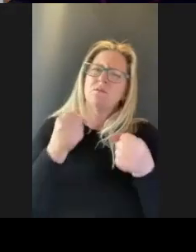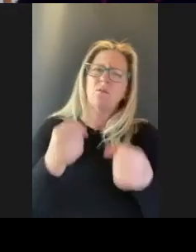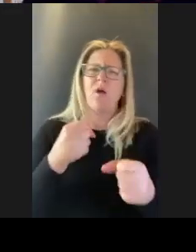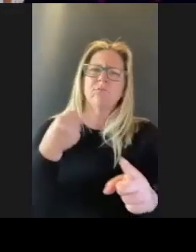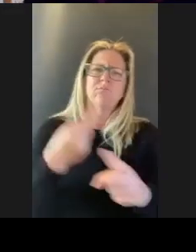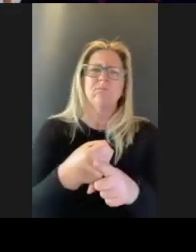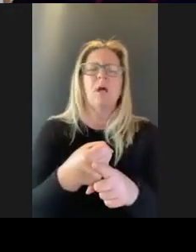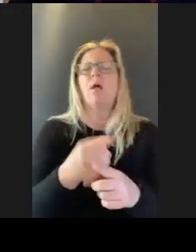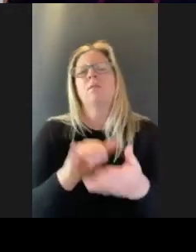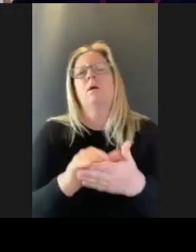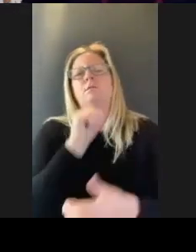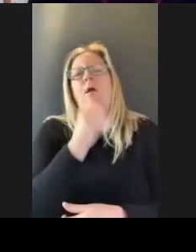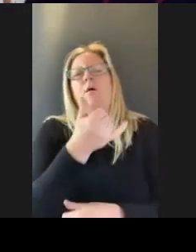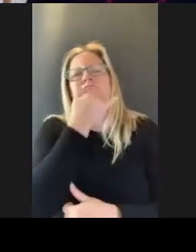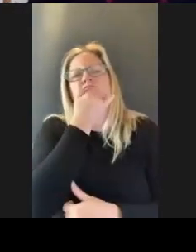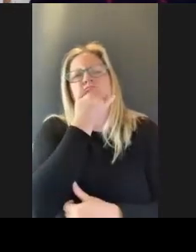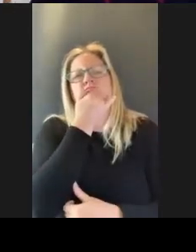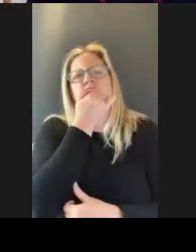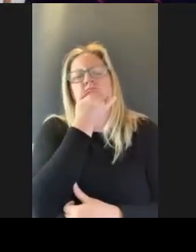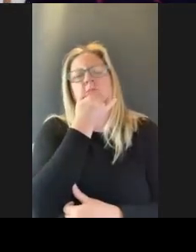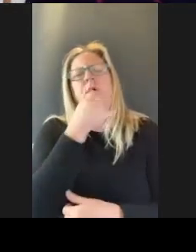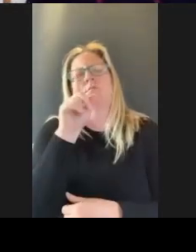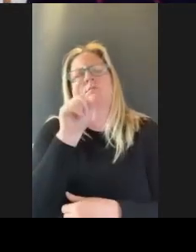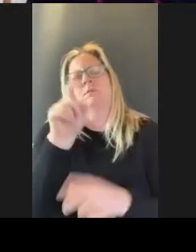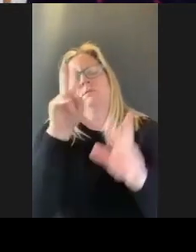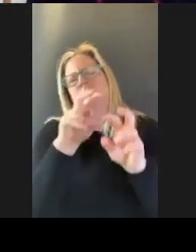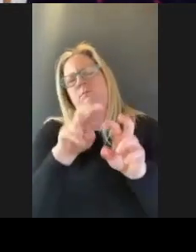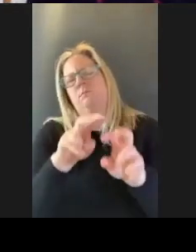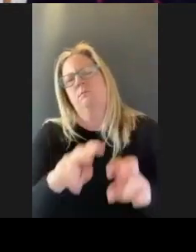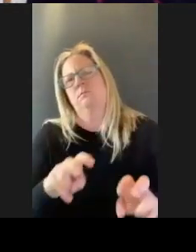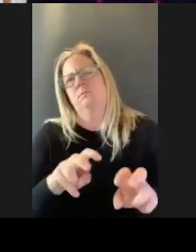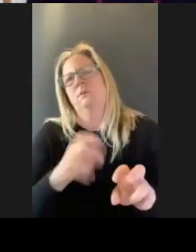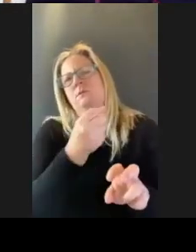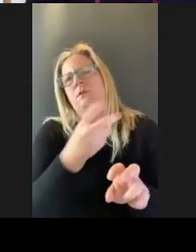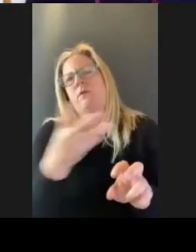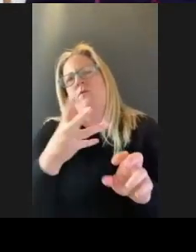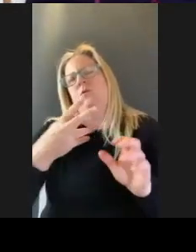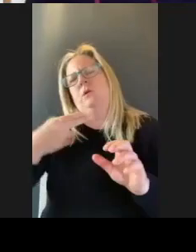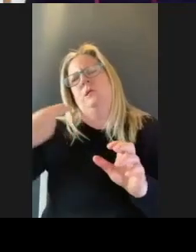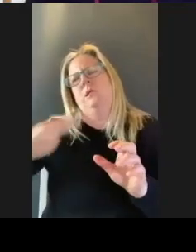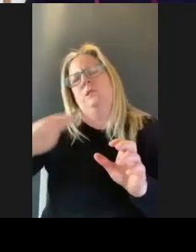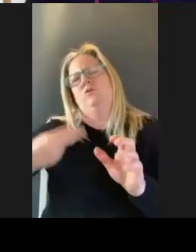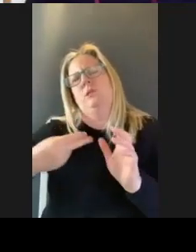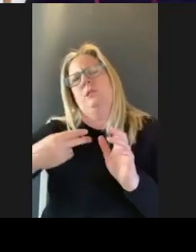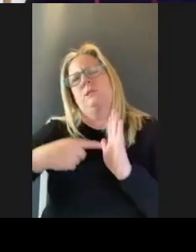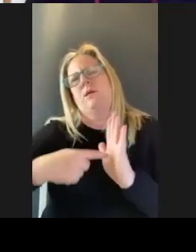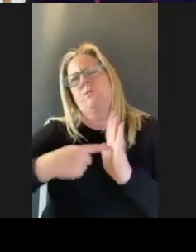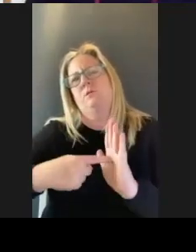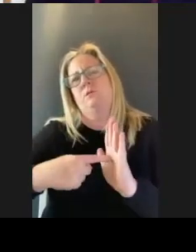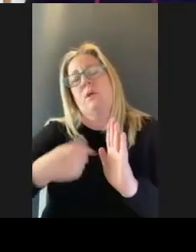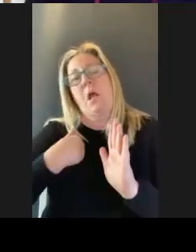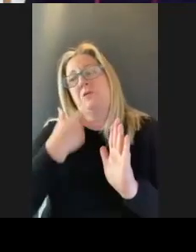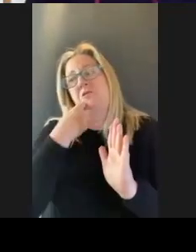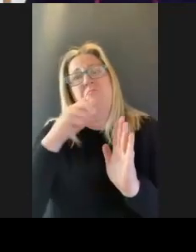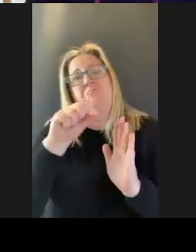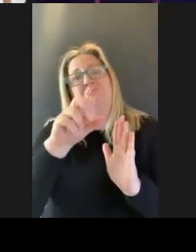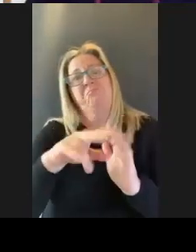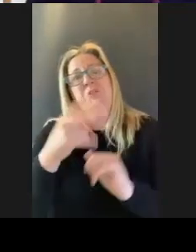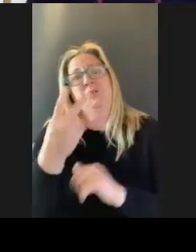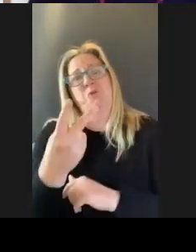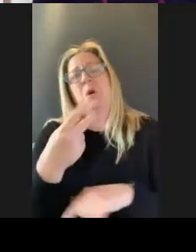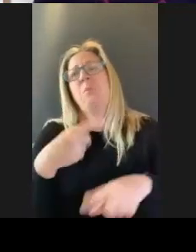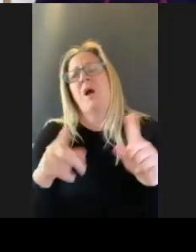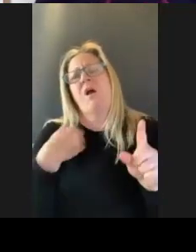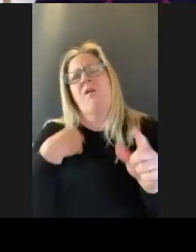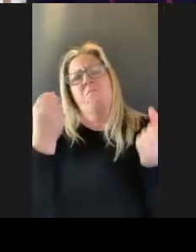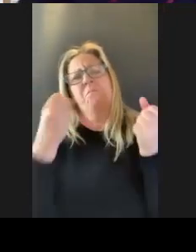accident. We have to look at various examples in history. So again, I provided just two examples, but there are many, many more that